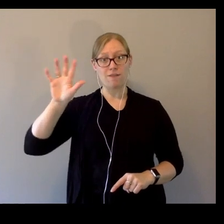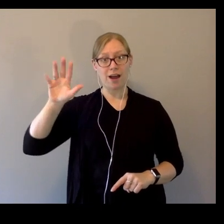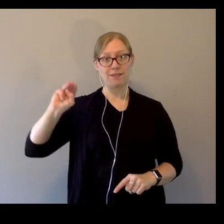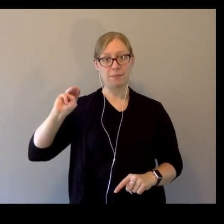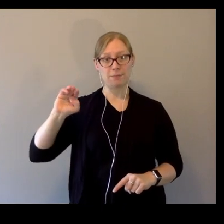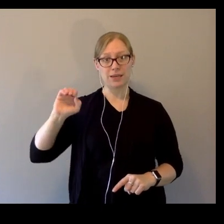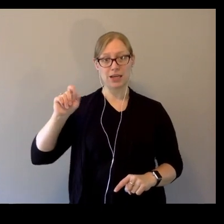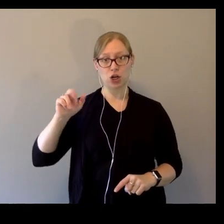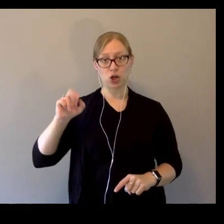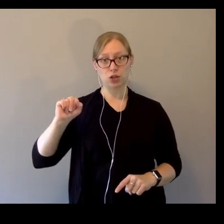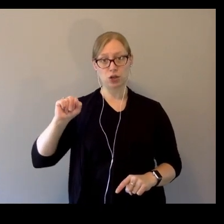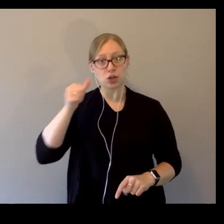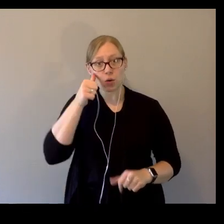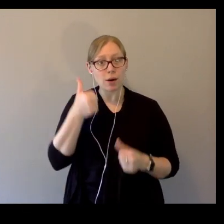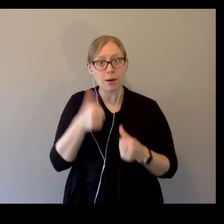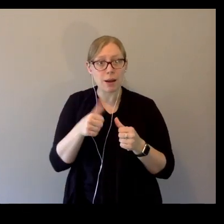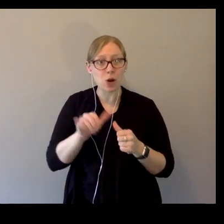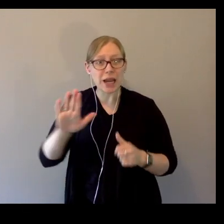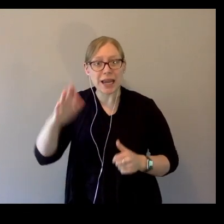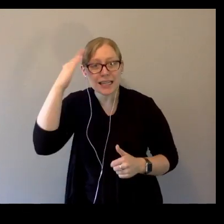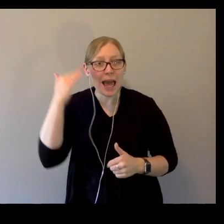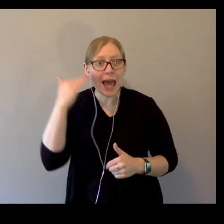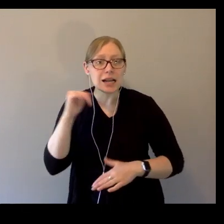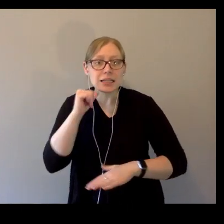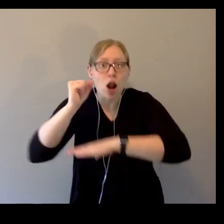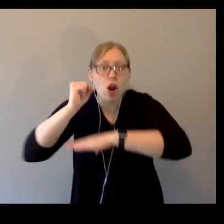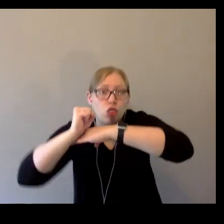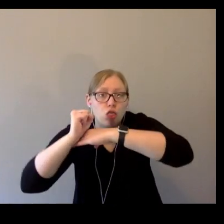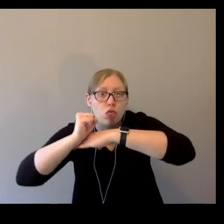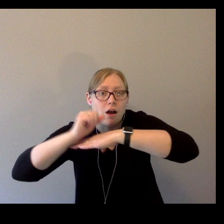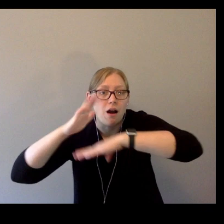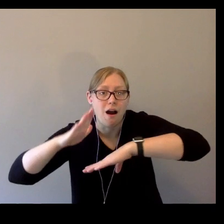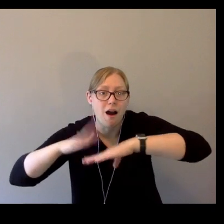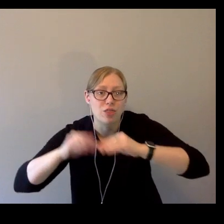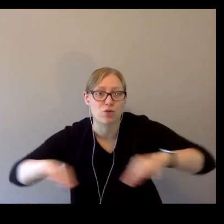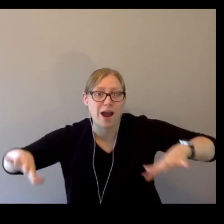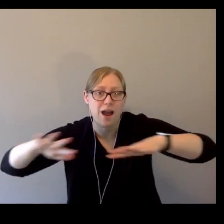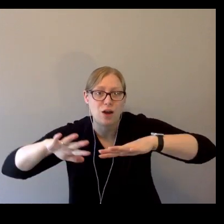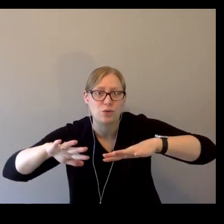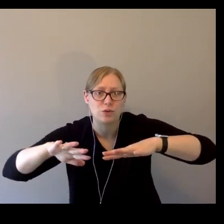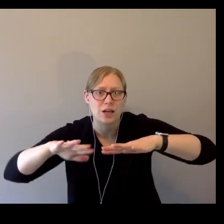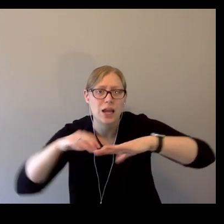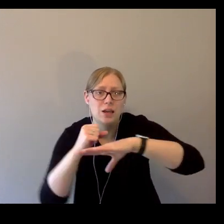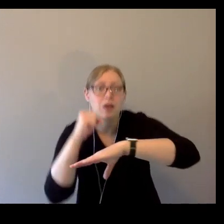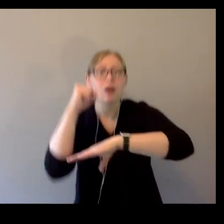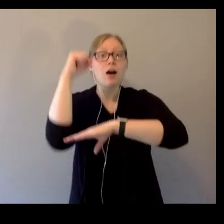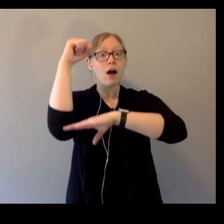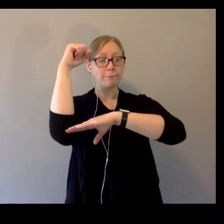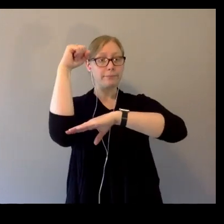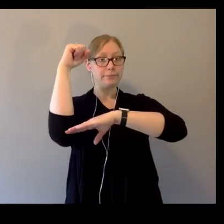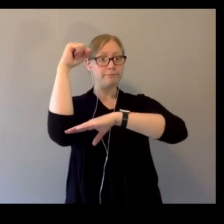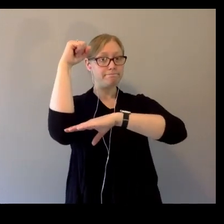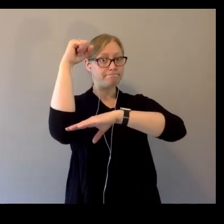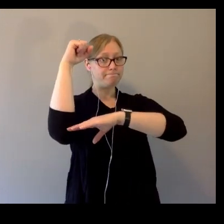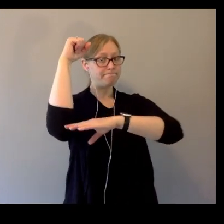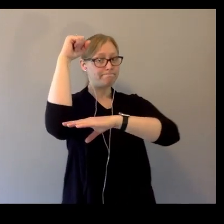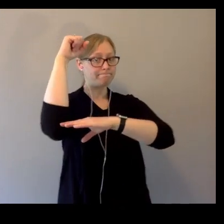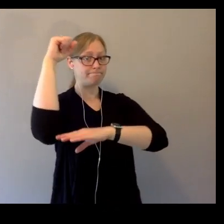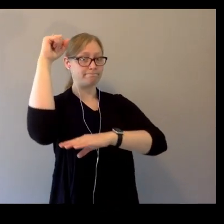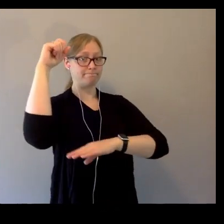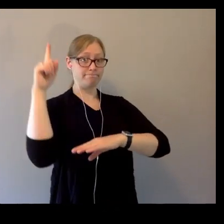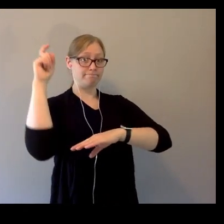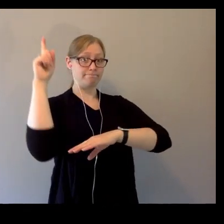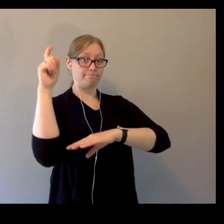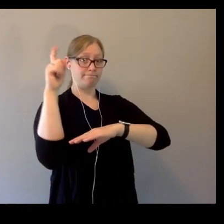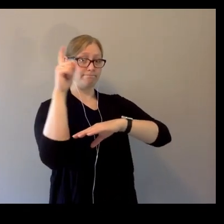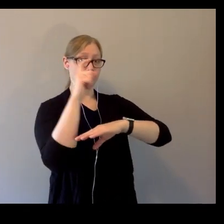height. His head is not on the ground, right? He's got some height of 1.5. So that'll be important as we answer the question.